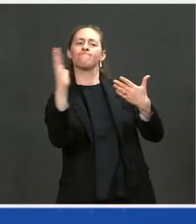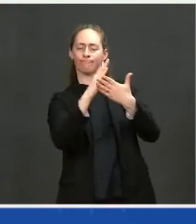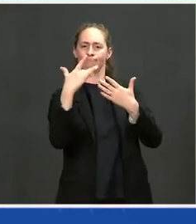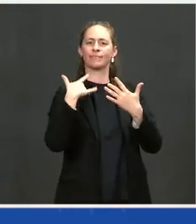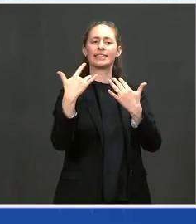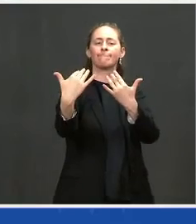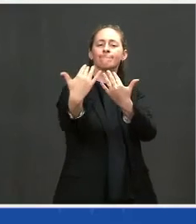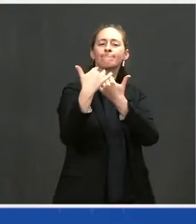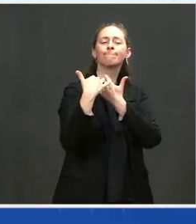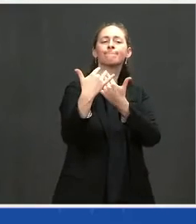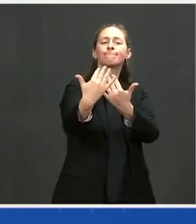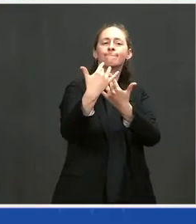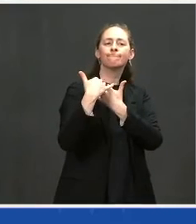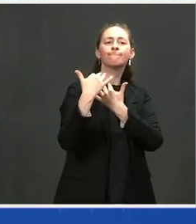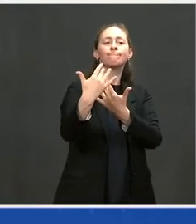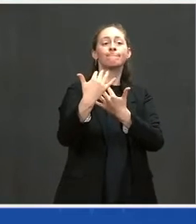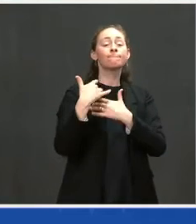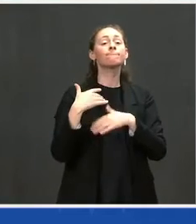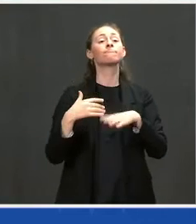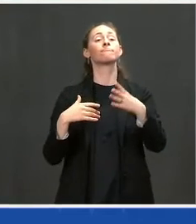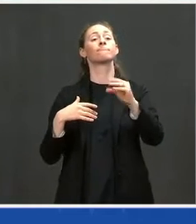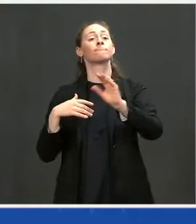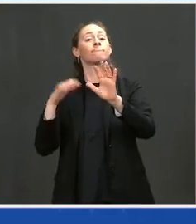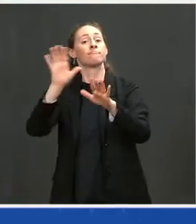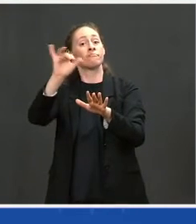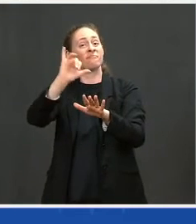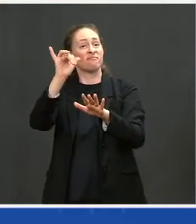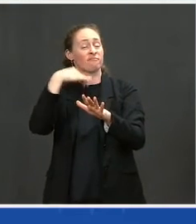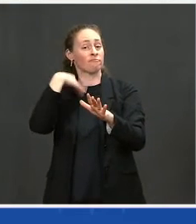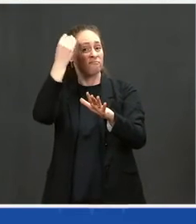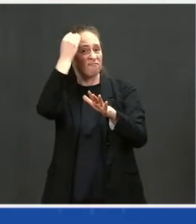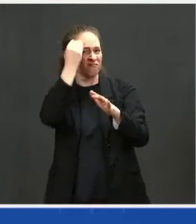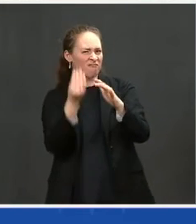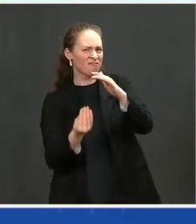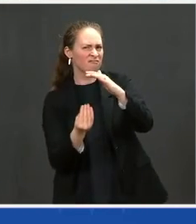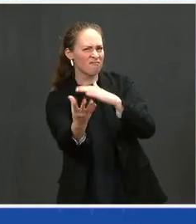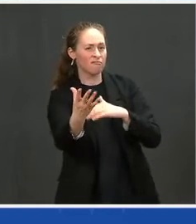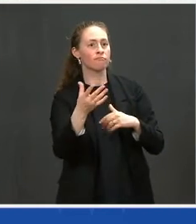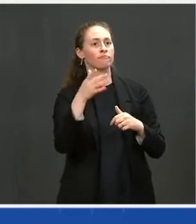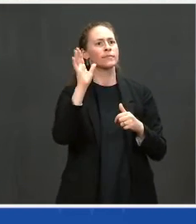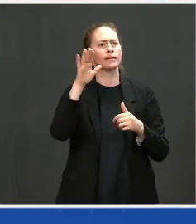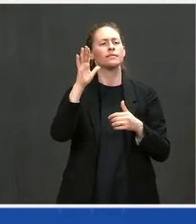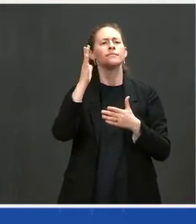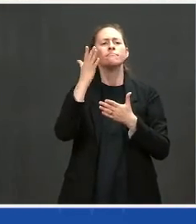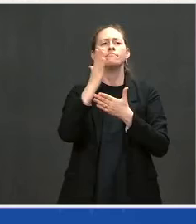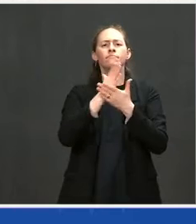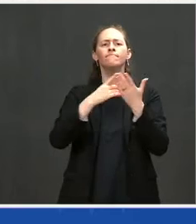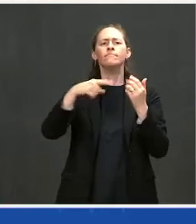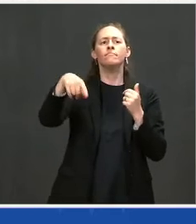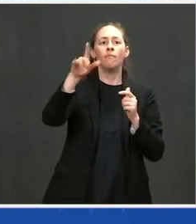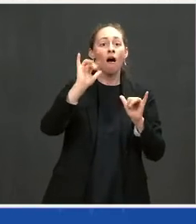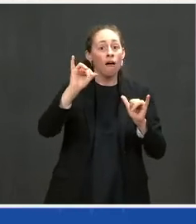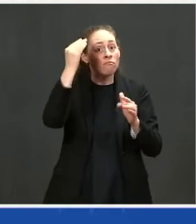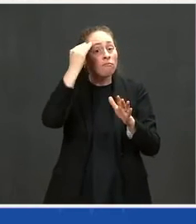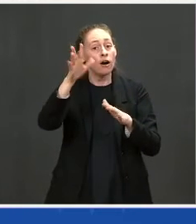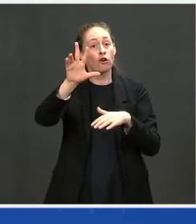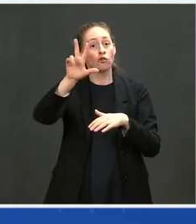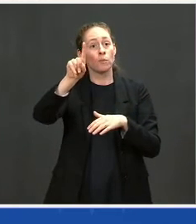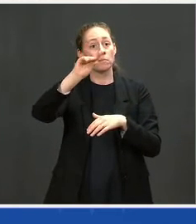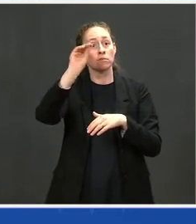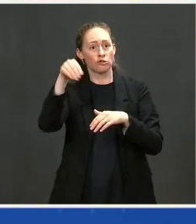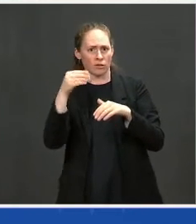and by the way, does anybody suggest that there was a 31% increase under Trump because he was a nice